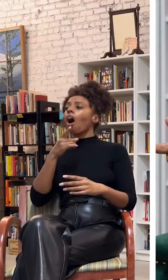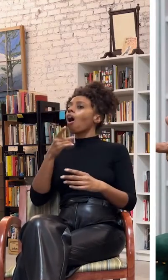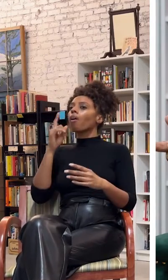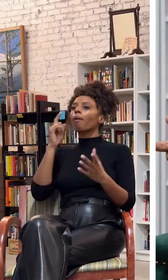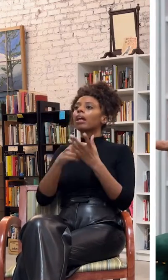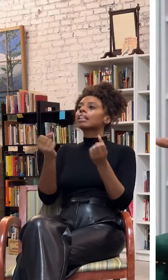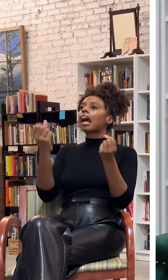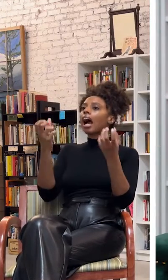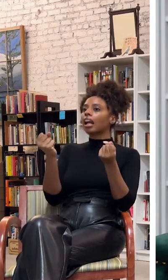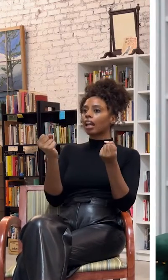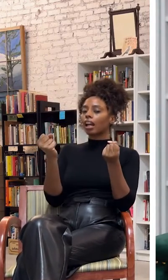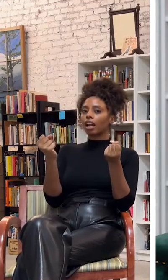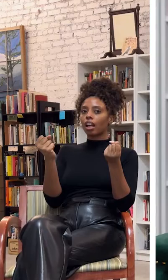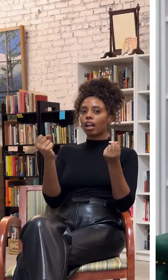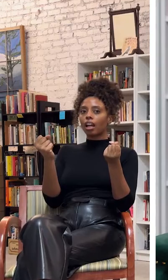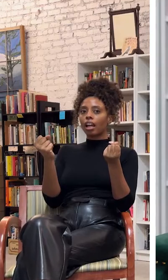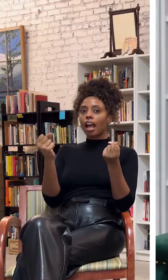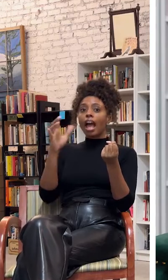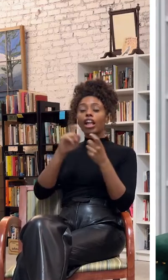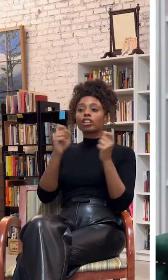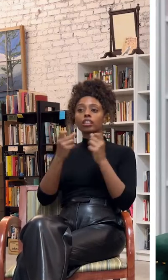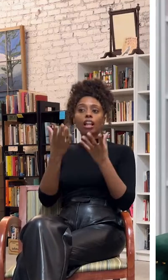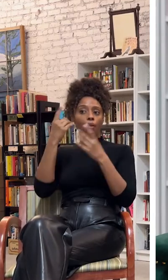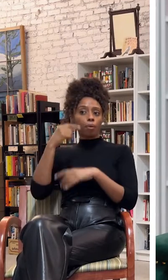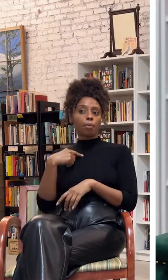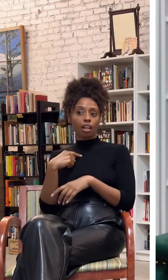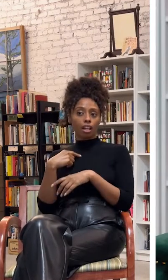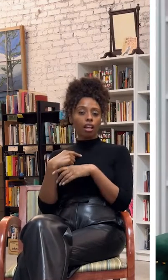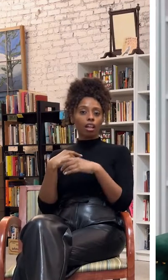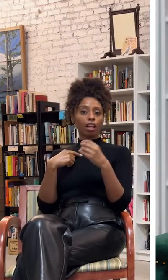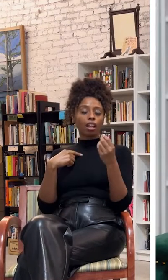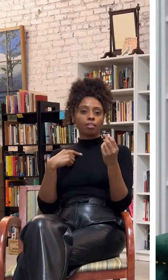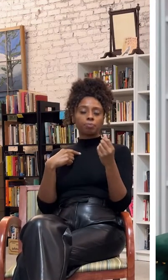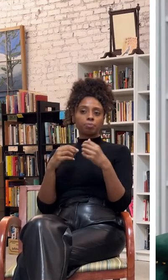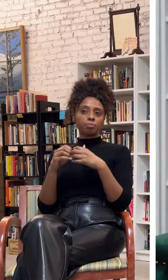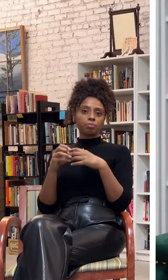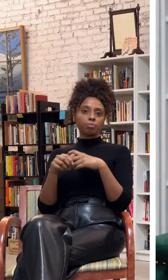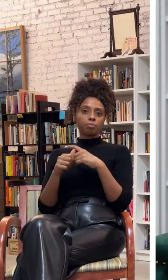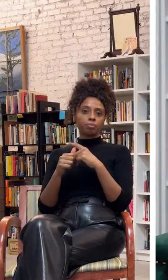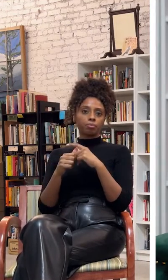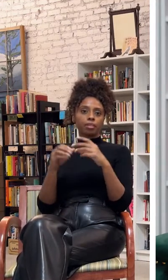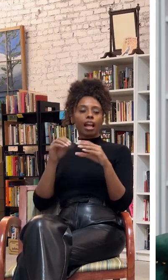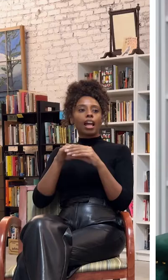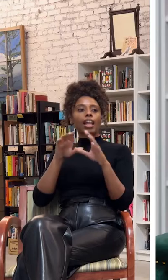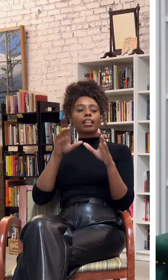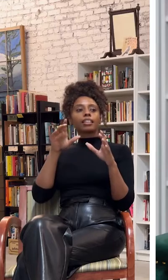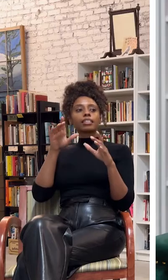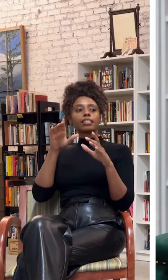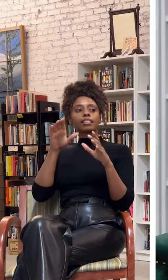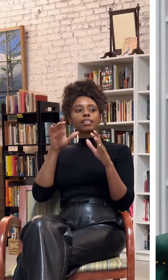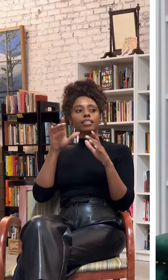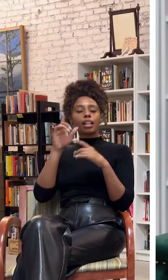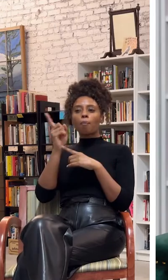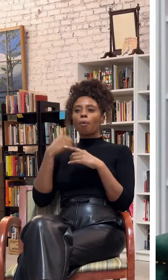signing. And that moment changed a lot for me. In that moment, it was just pictures on Instagram. And it really made